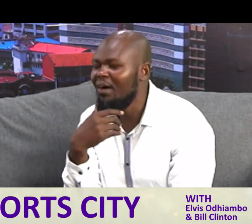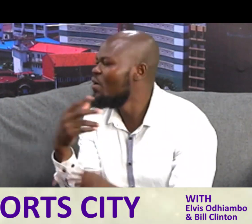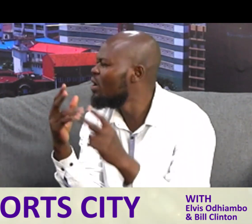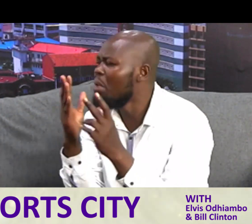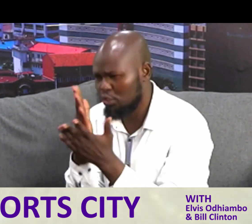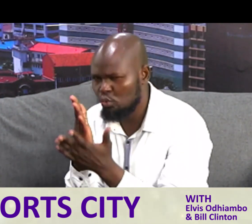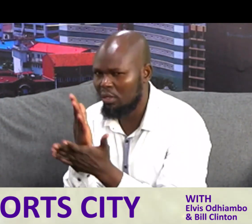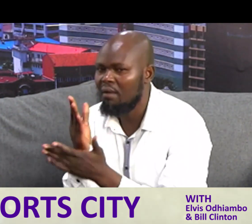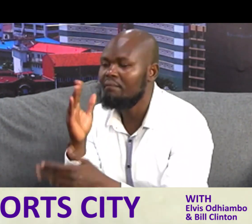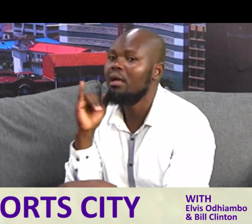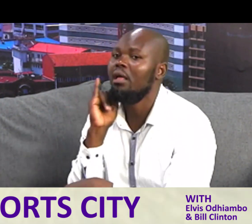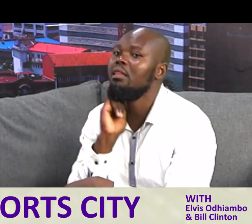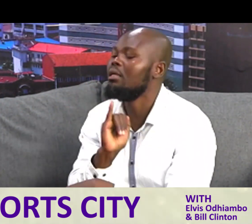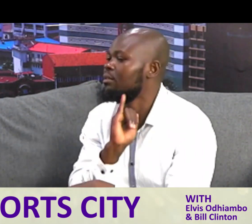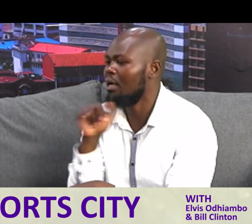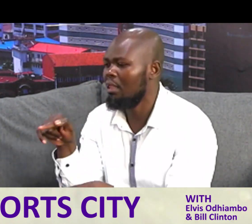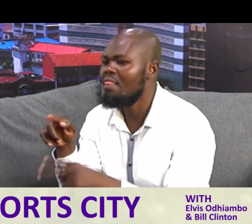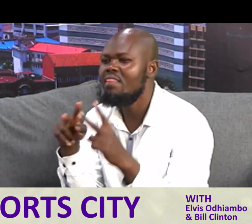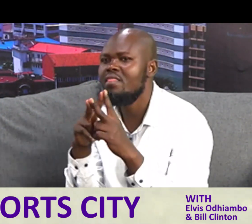Right.